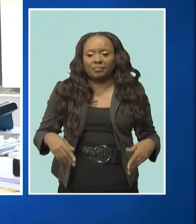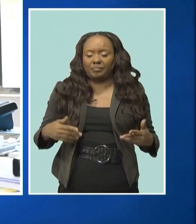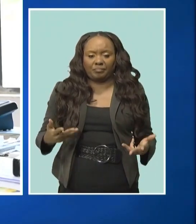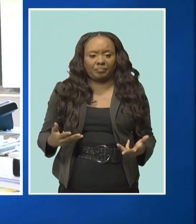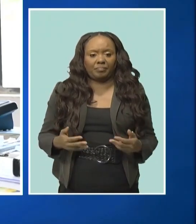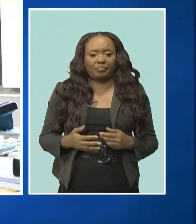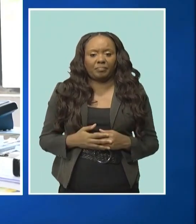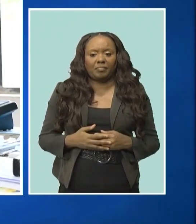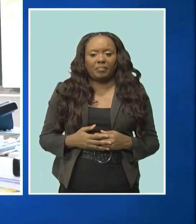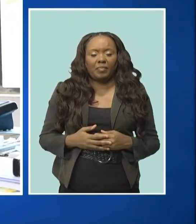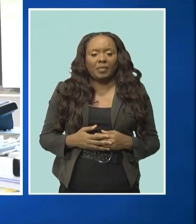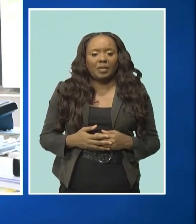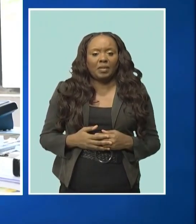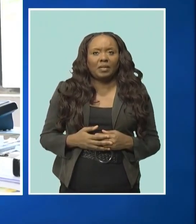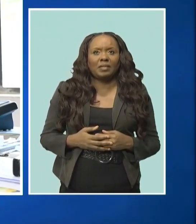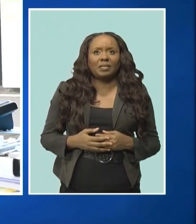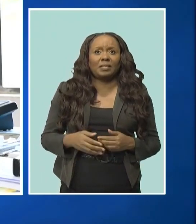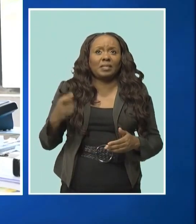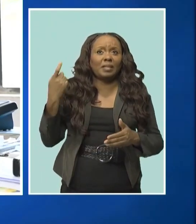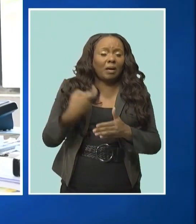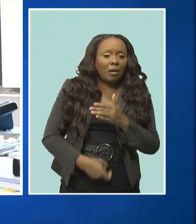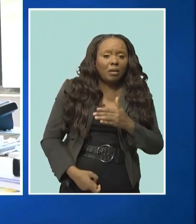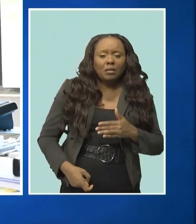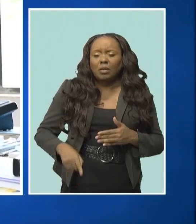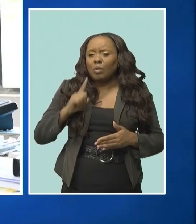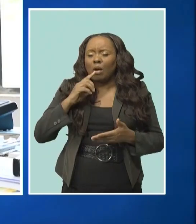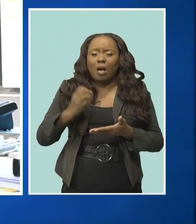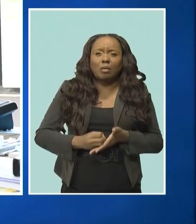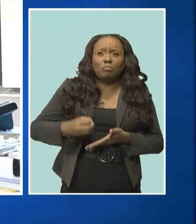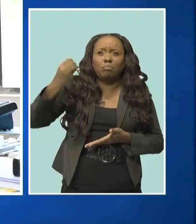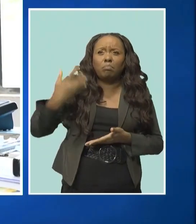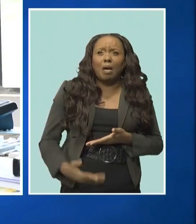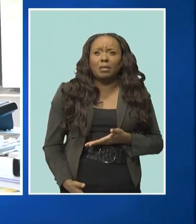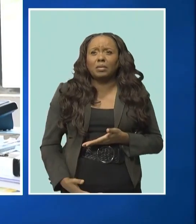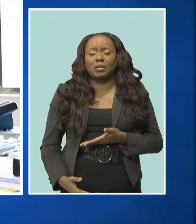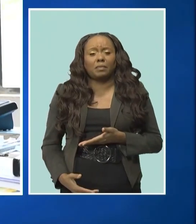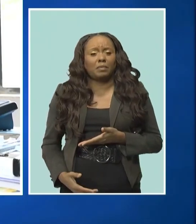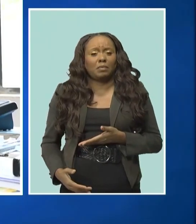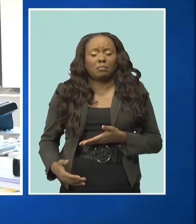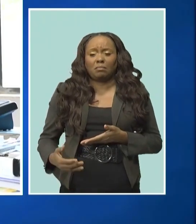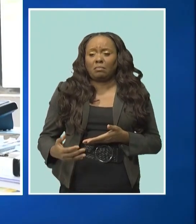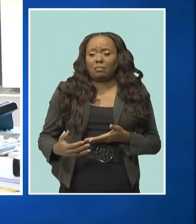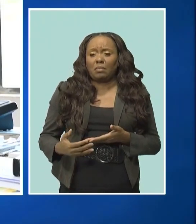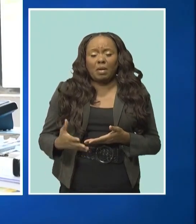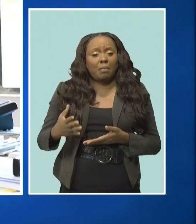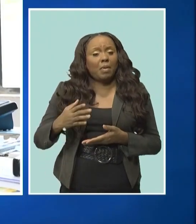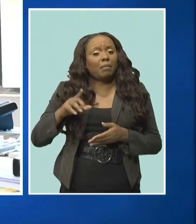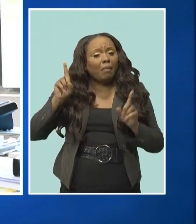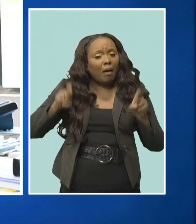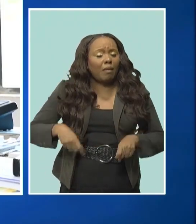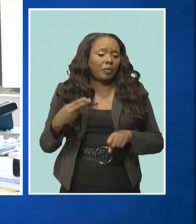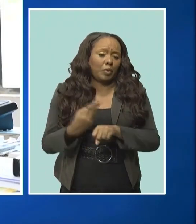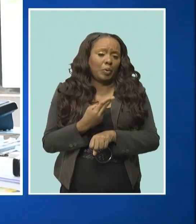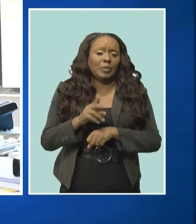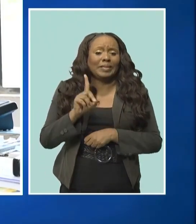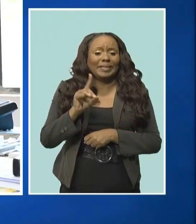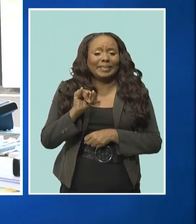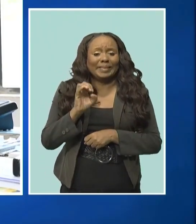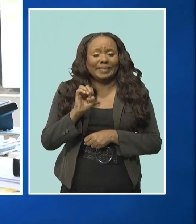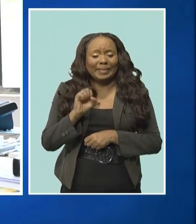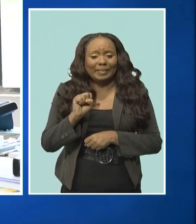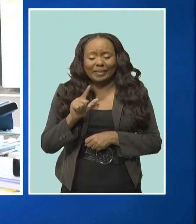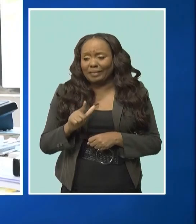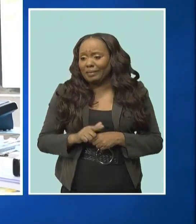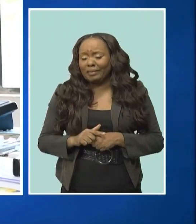diesel cost is astronomical now for farmers, and the usage is unavoidable in terms of farmers operating